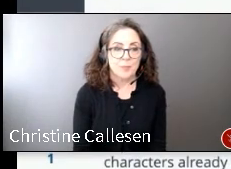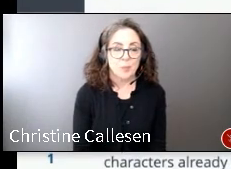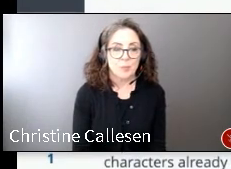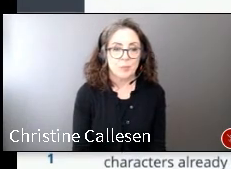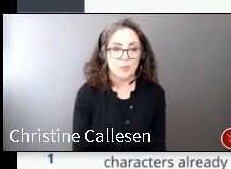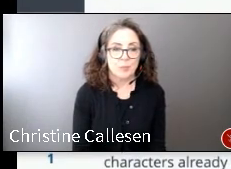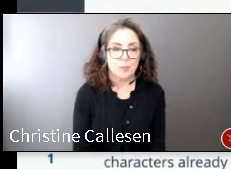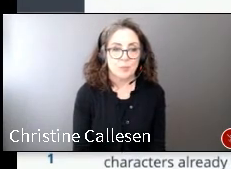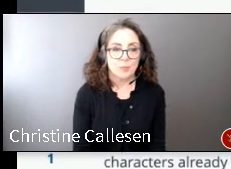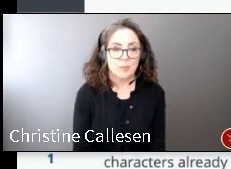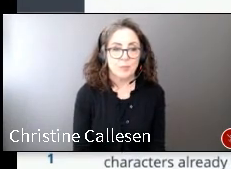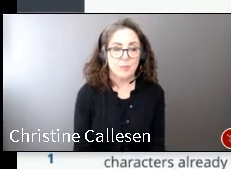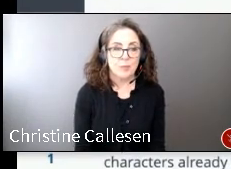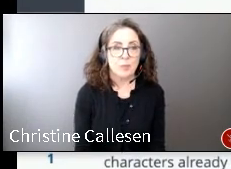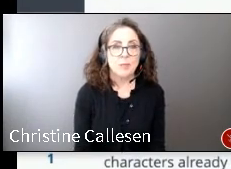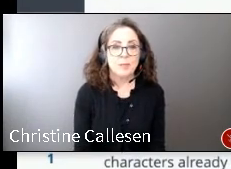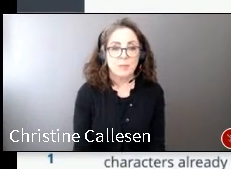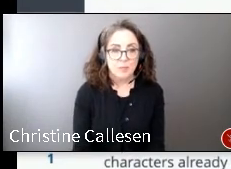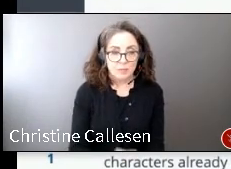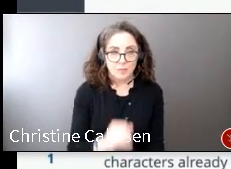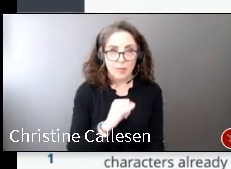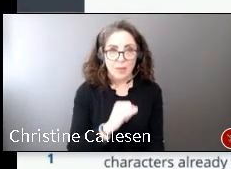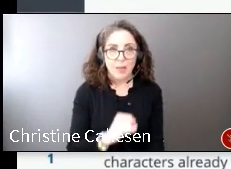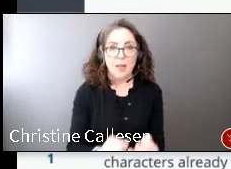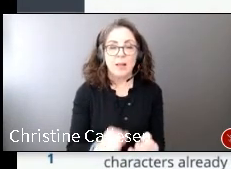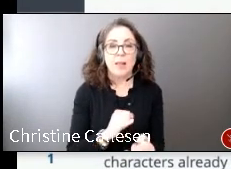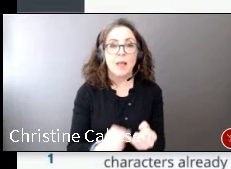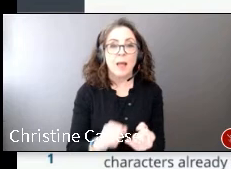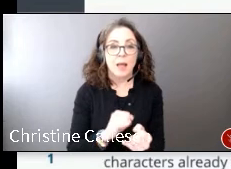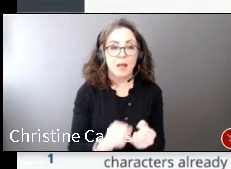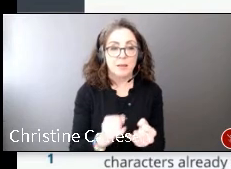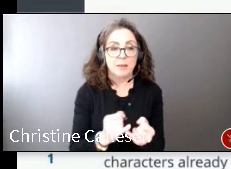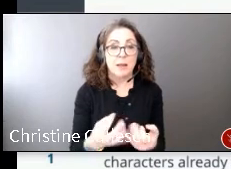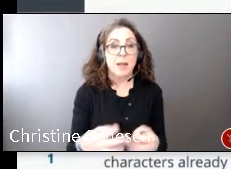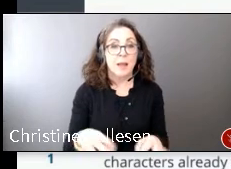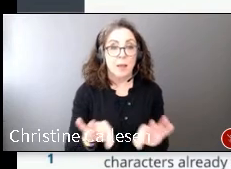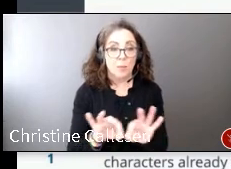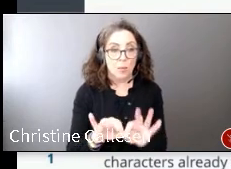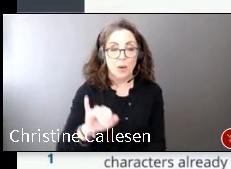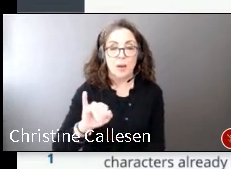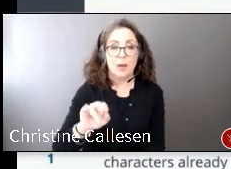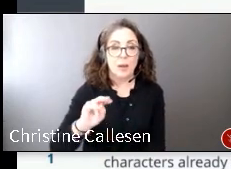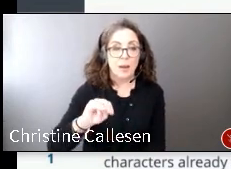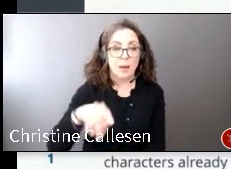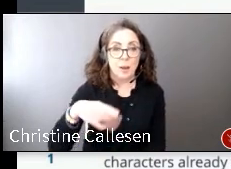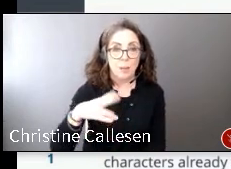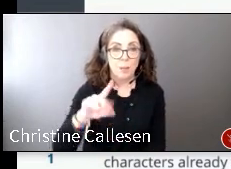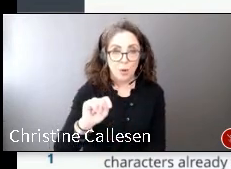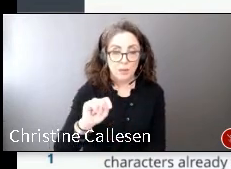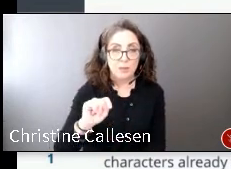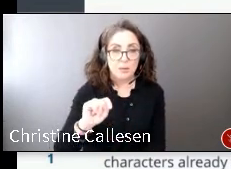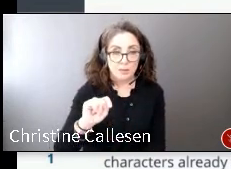And then one last thing, very important, is that both the input repository, the list,